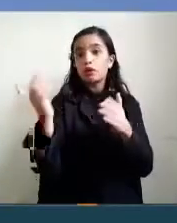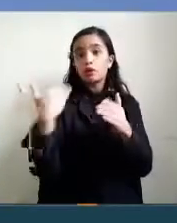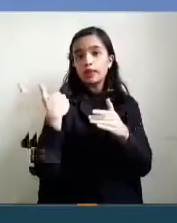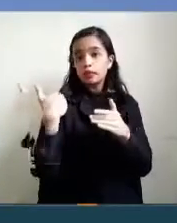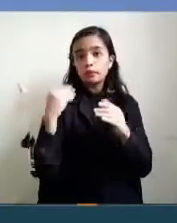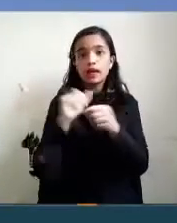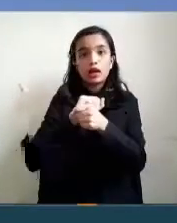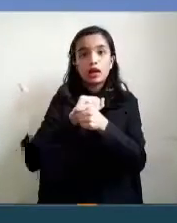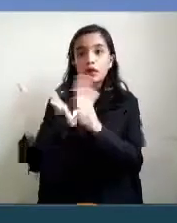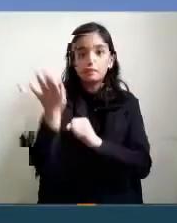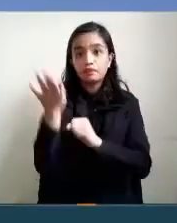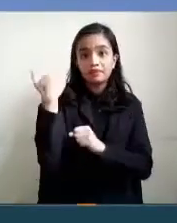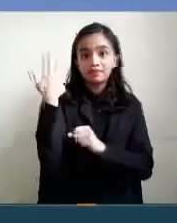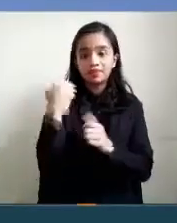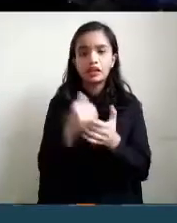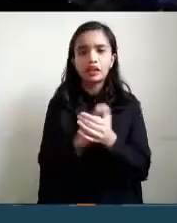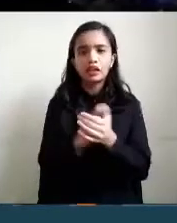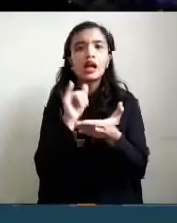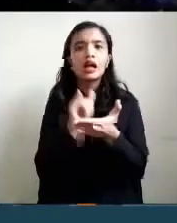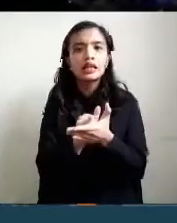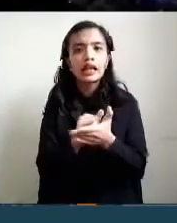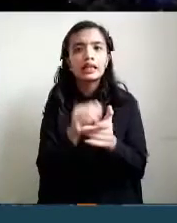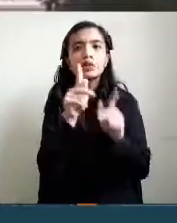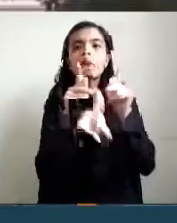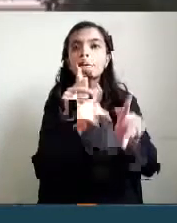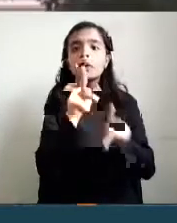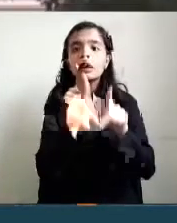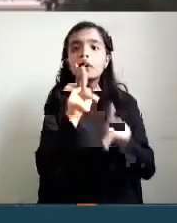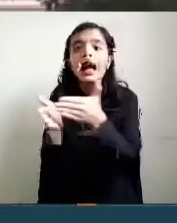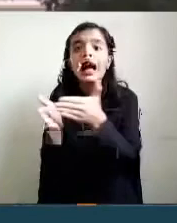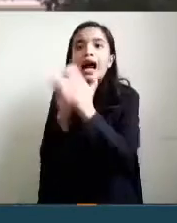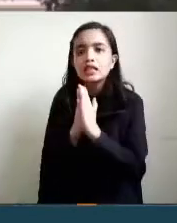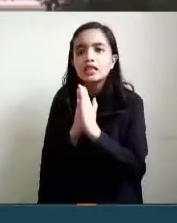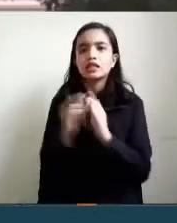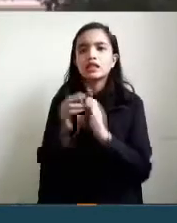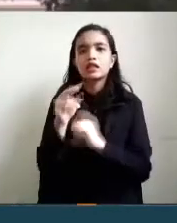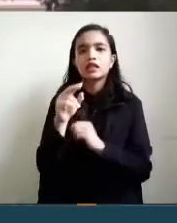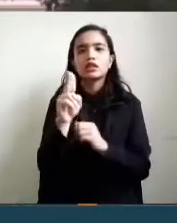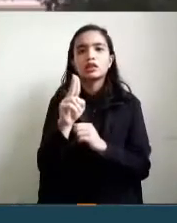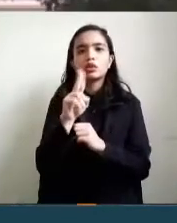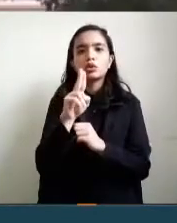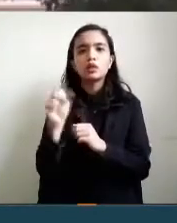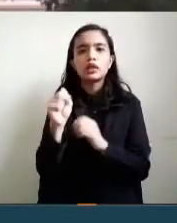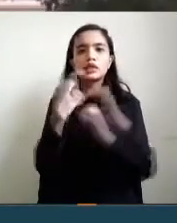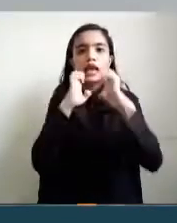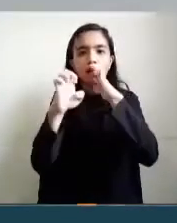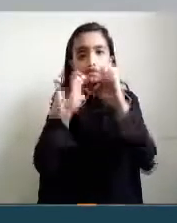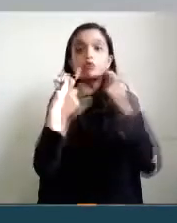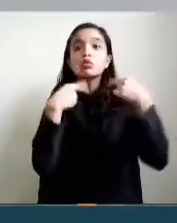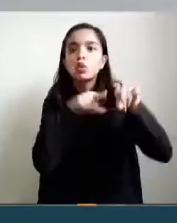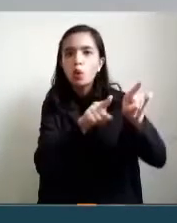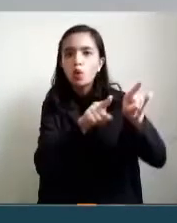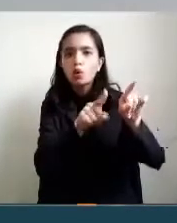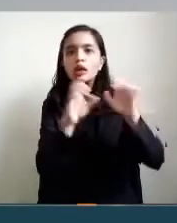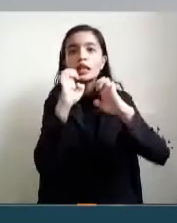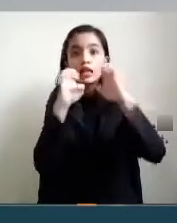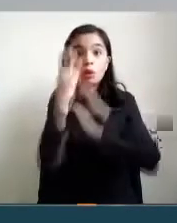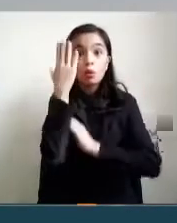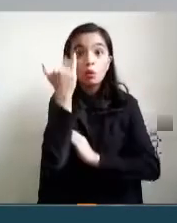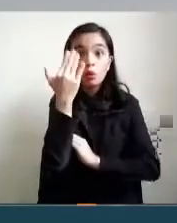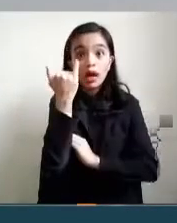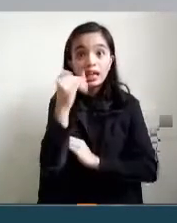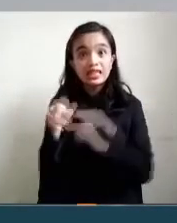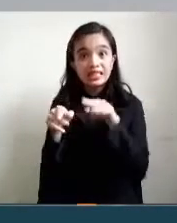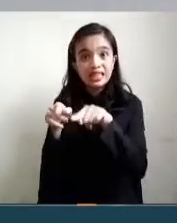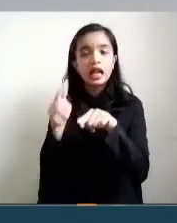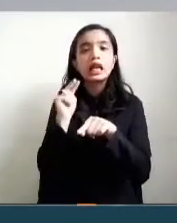So these are the people that are being asked by the U.S. Embassy to go now to the embassy because obviously they need them